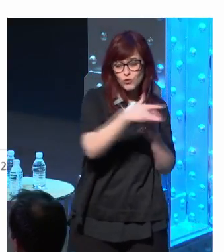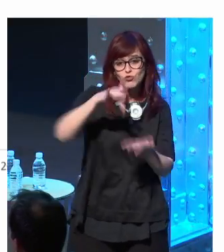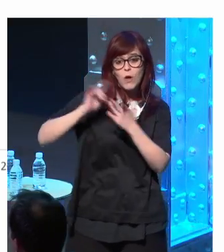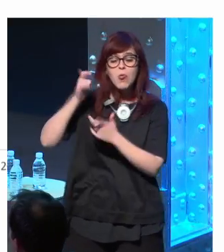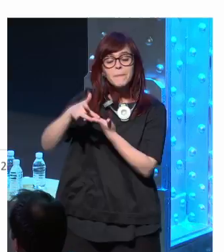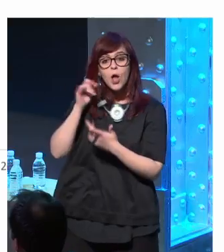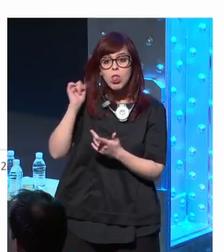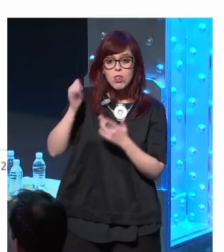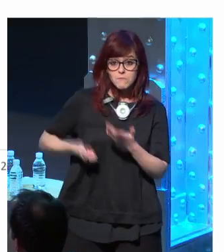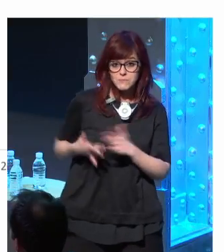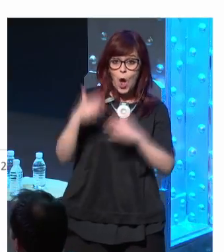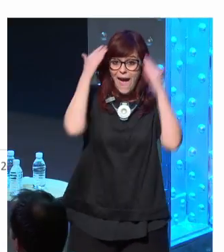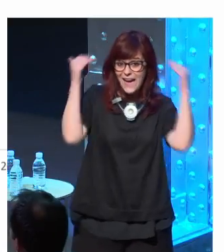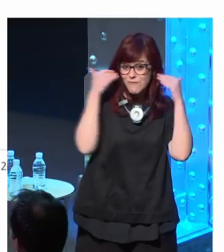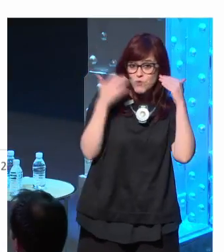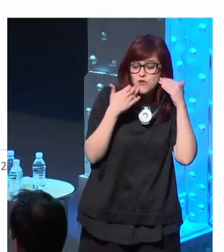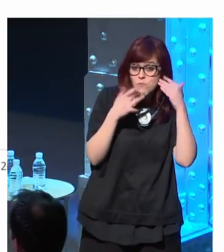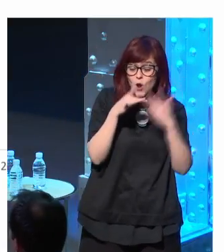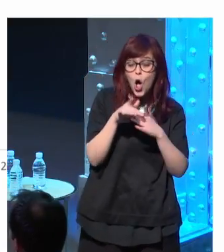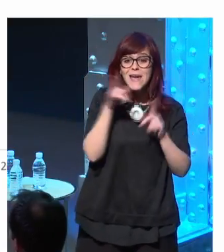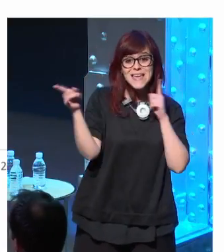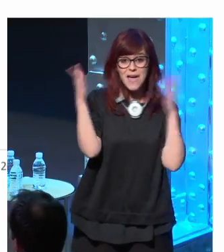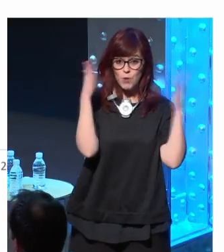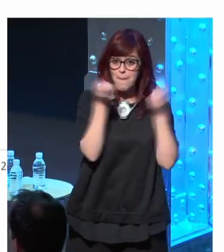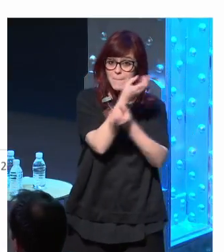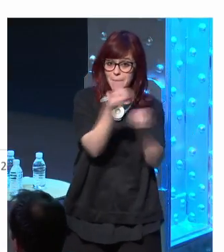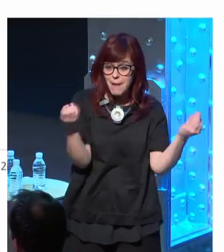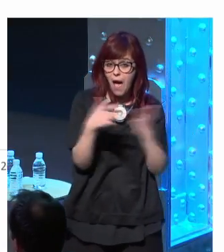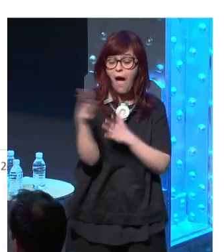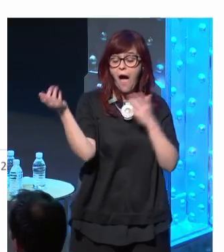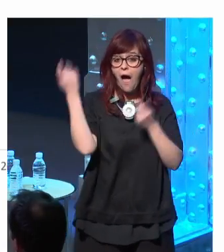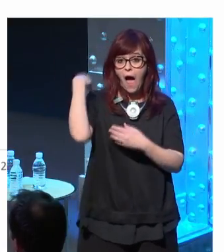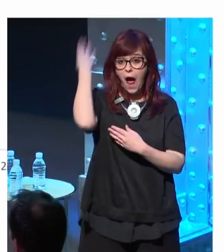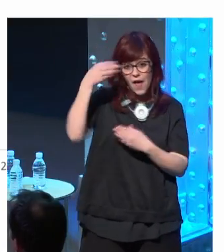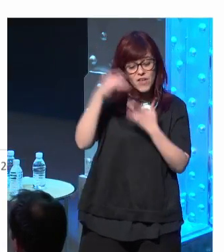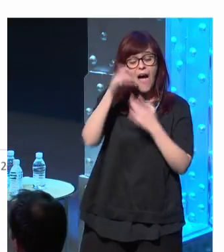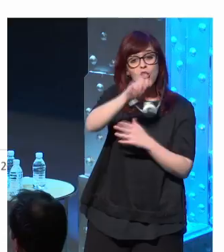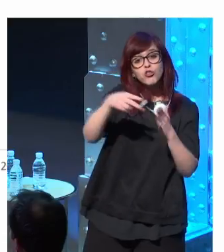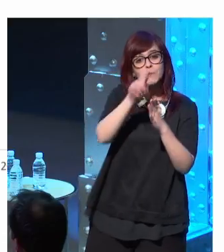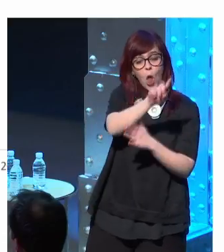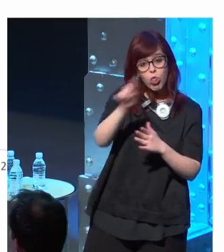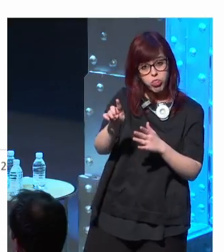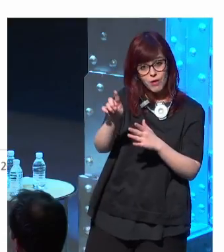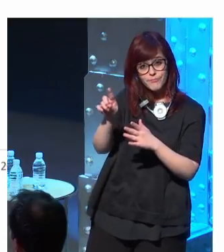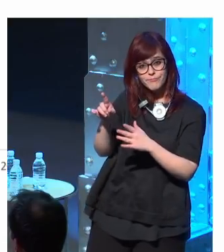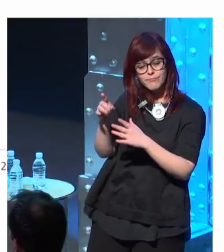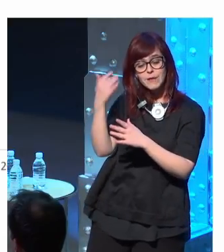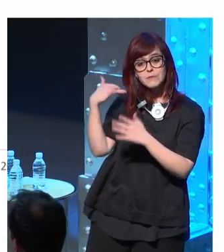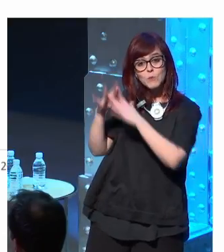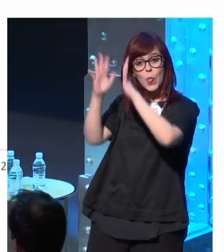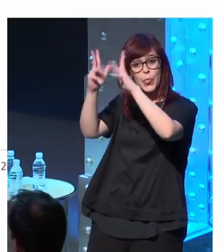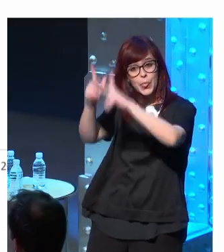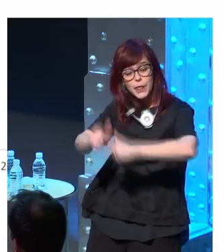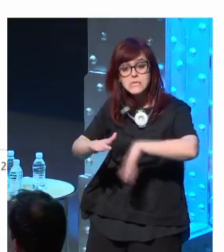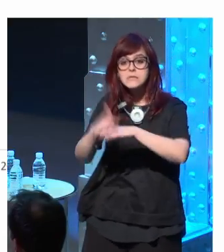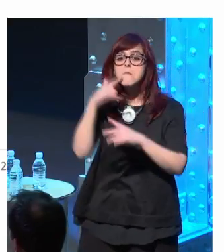in Egypt leading up to the Arab Spring in 2011. And if we only look at whether people are getting